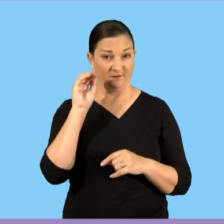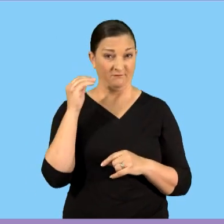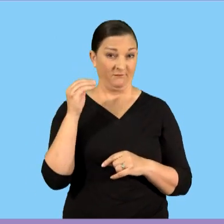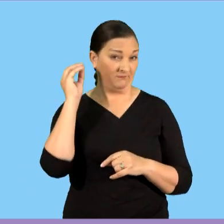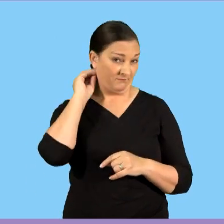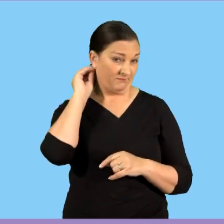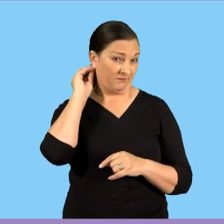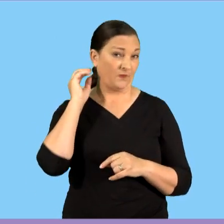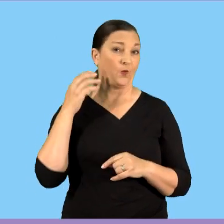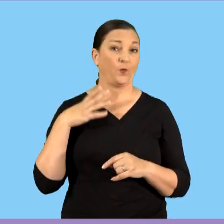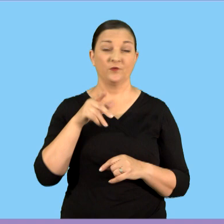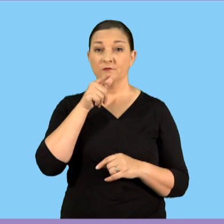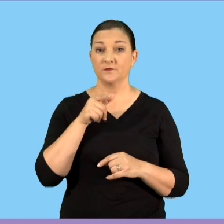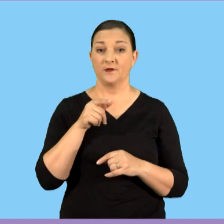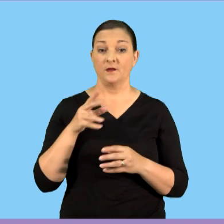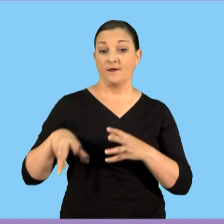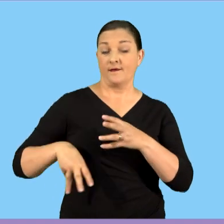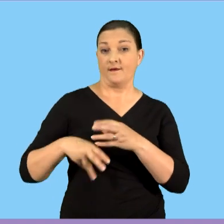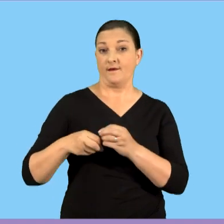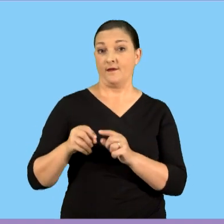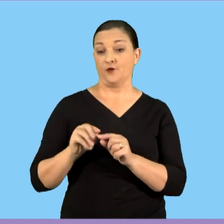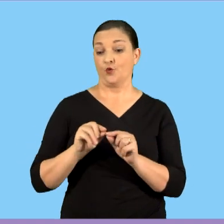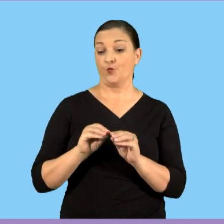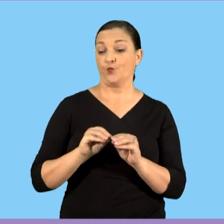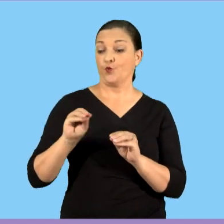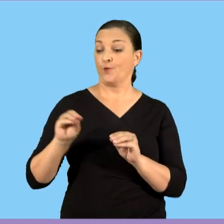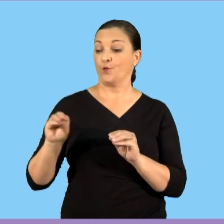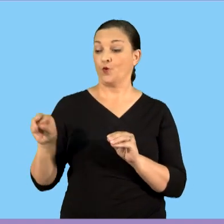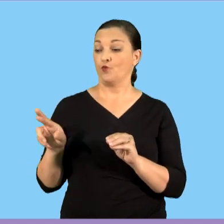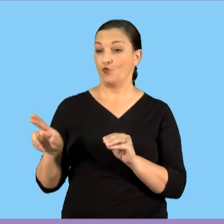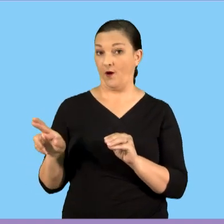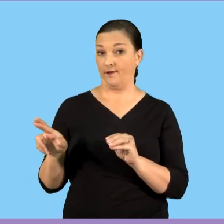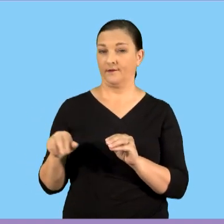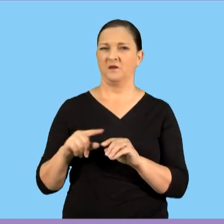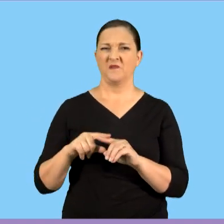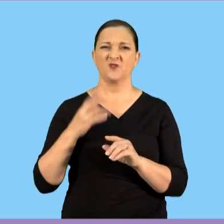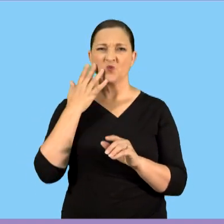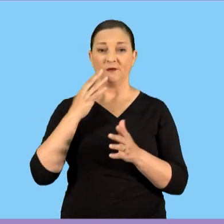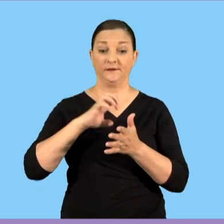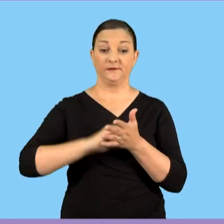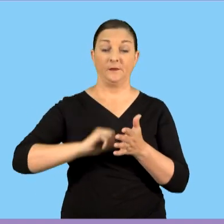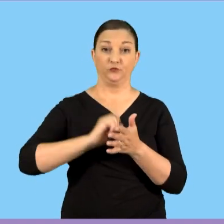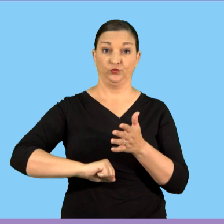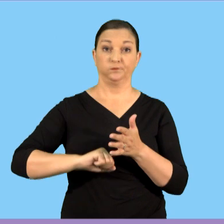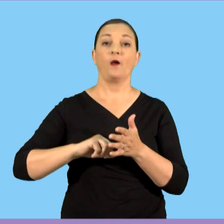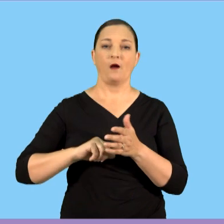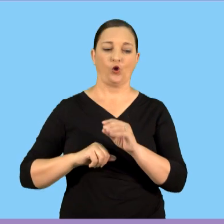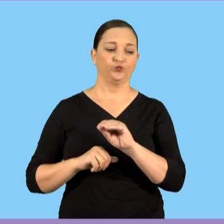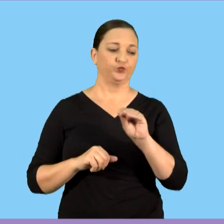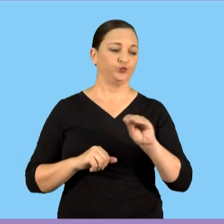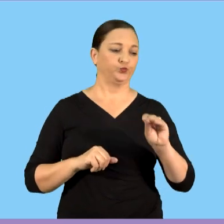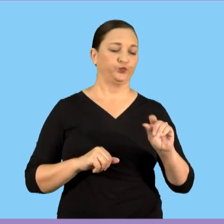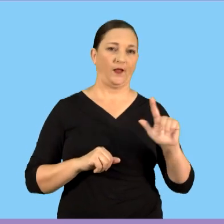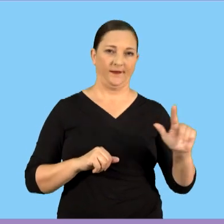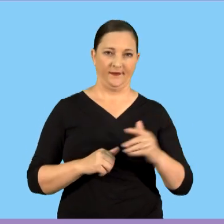we are adding positive numbers, we are going to move to the right. But when we are subtracting positive numbers, we are going to move to